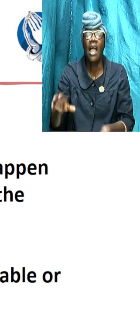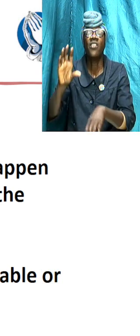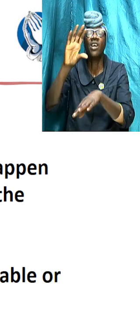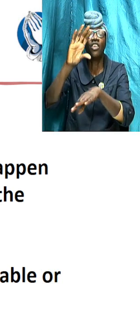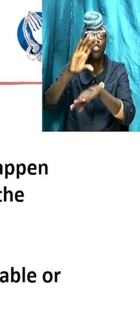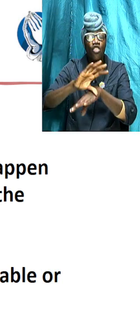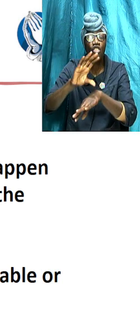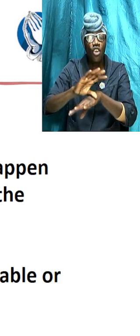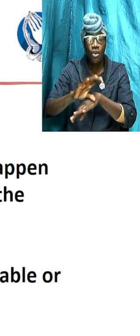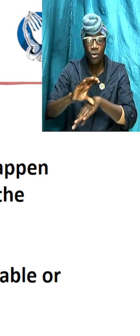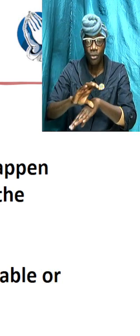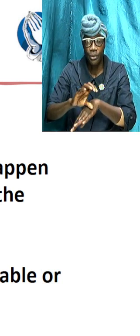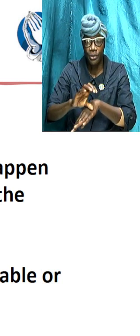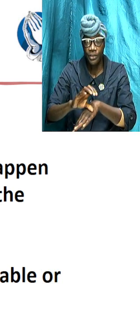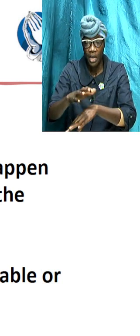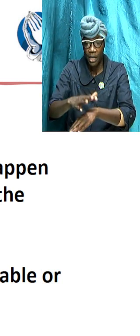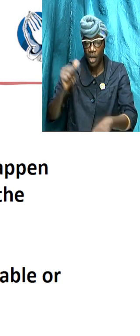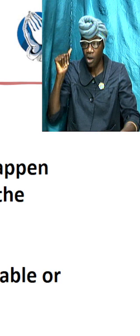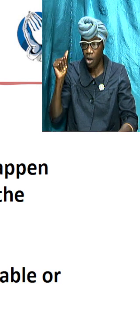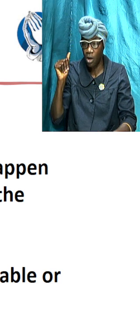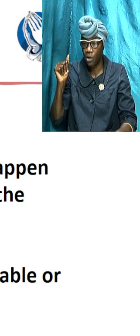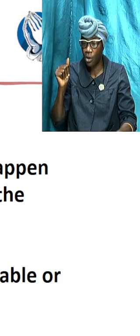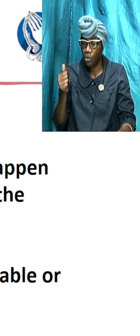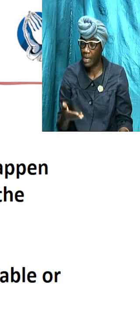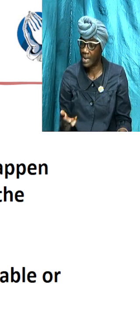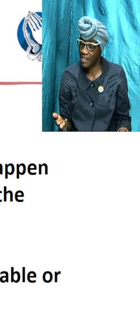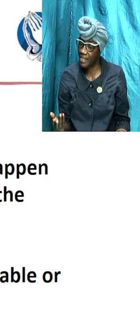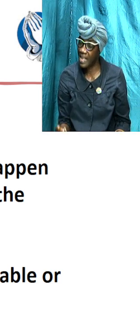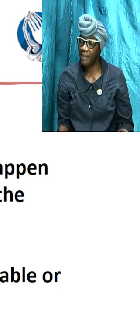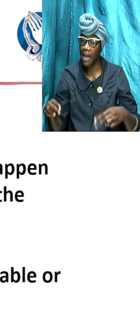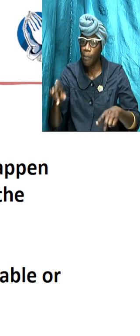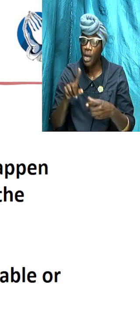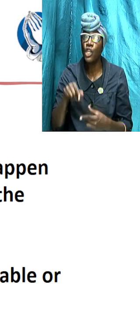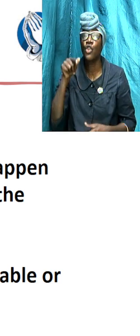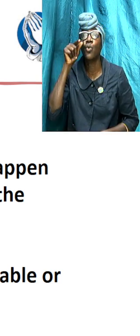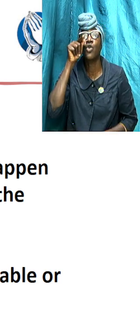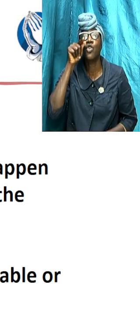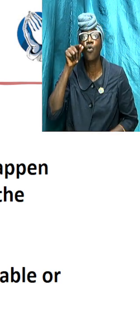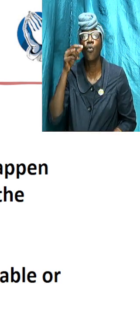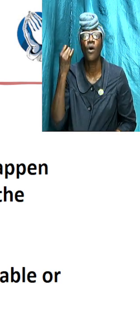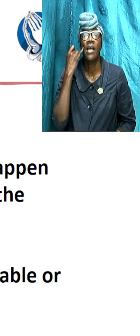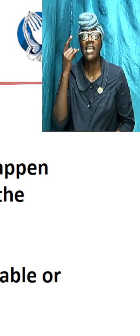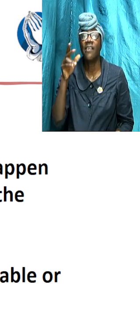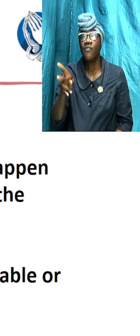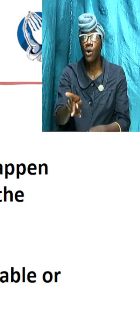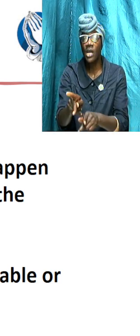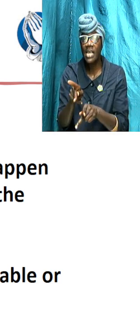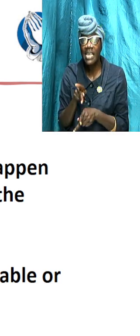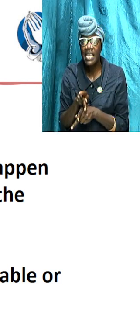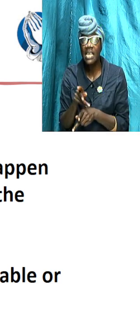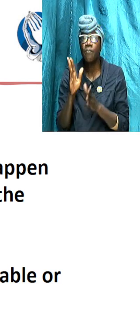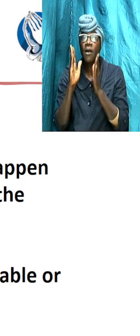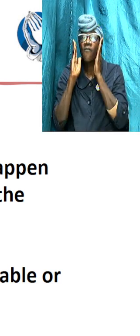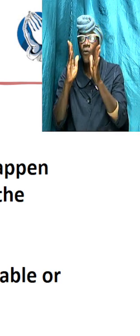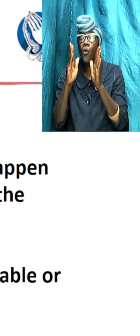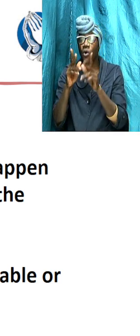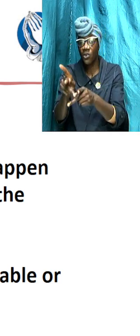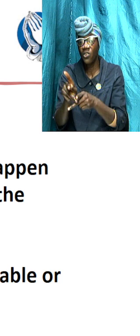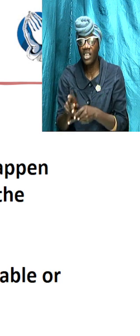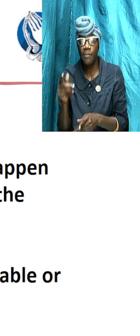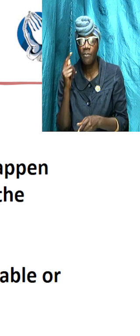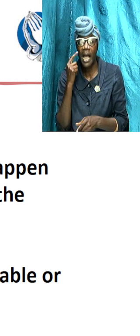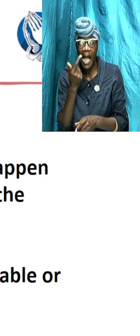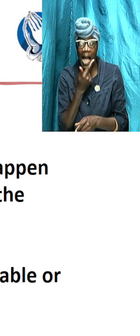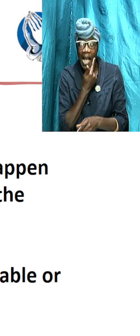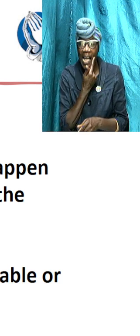church, the called out ones. So we're looking at the things that will happen to you if you keep your focus, if you keep your eyes on the prize, if